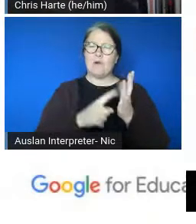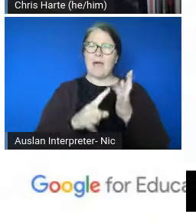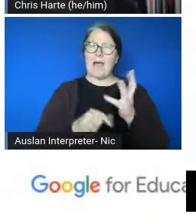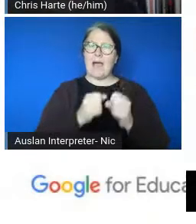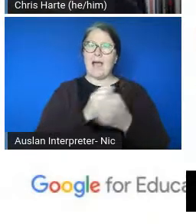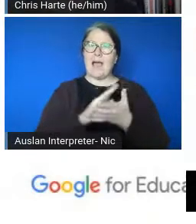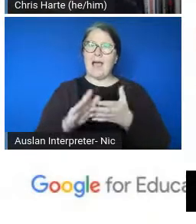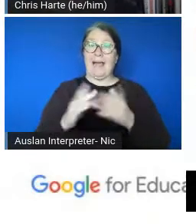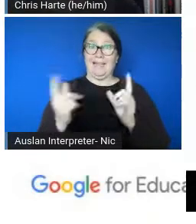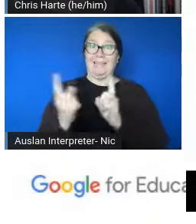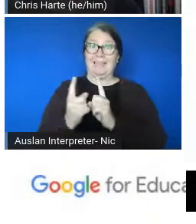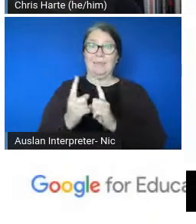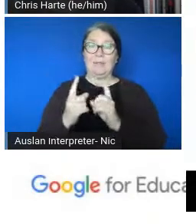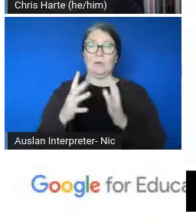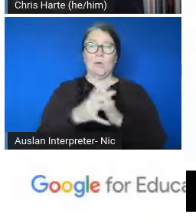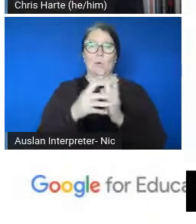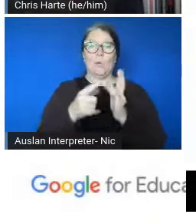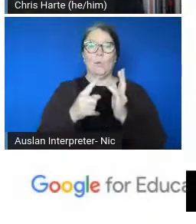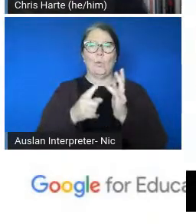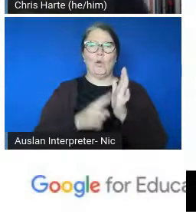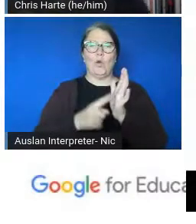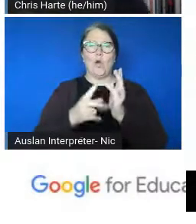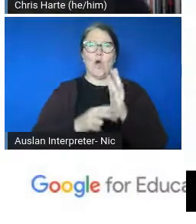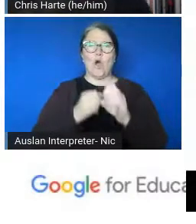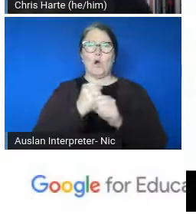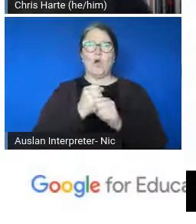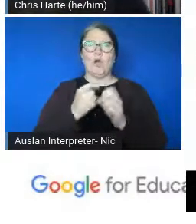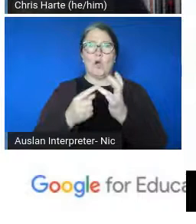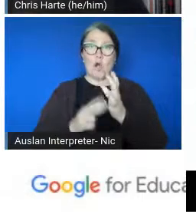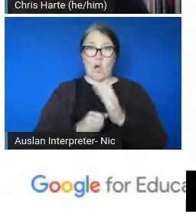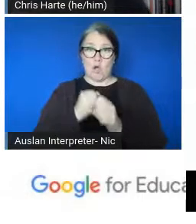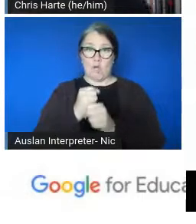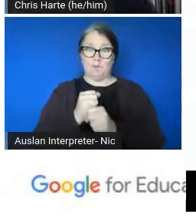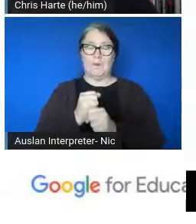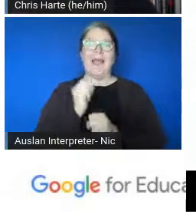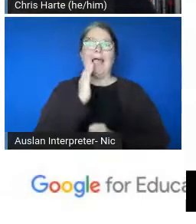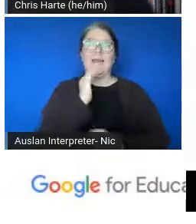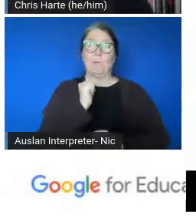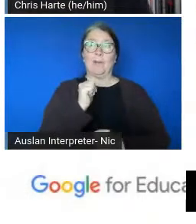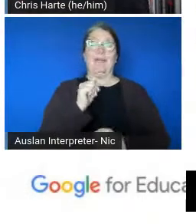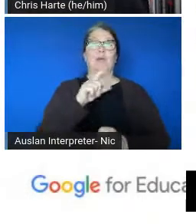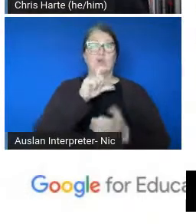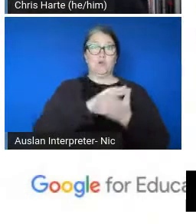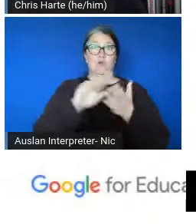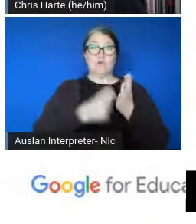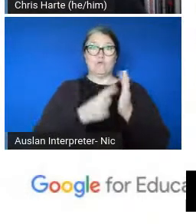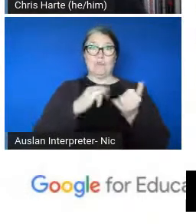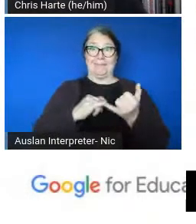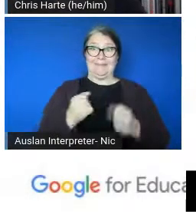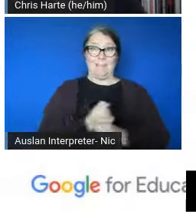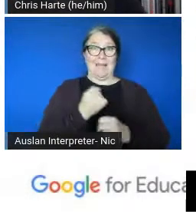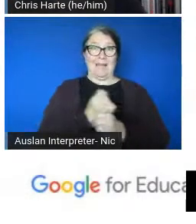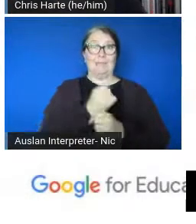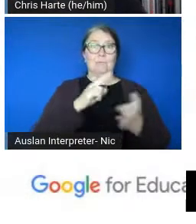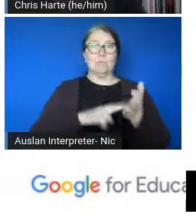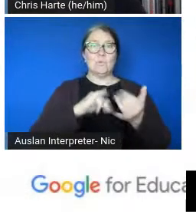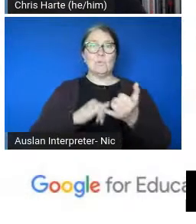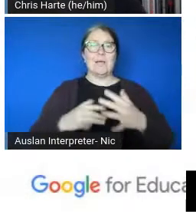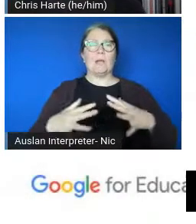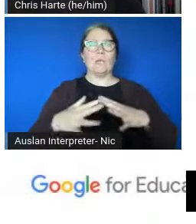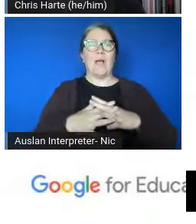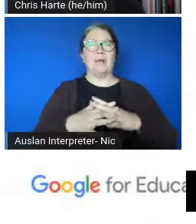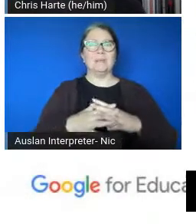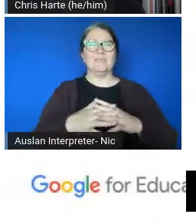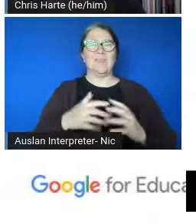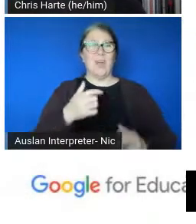South Wales ones. So he created the New South Wales. And what I want to do is give you this as a